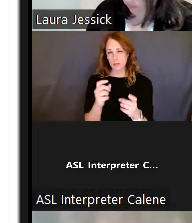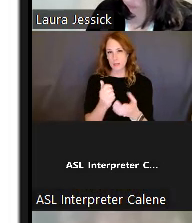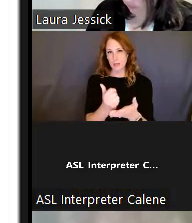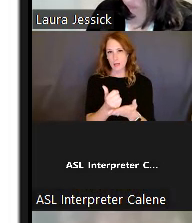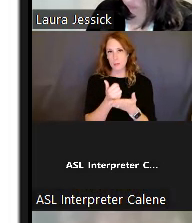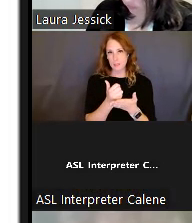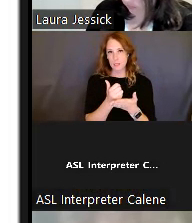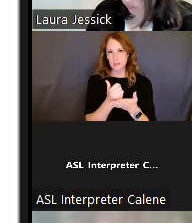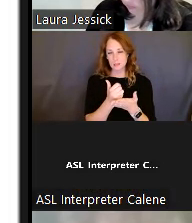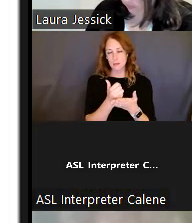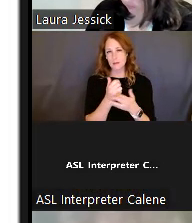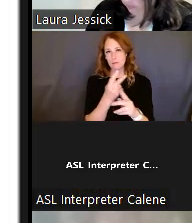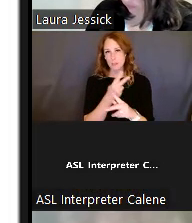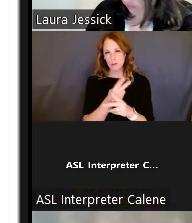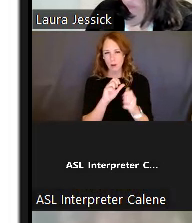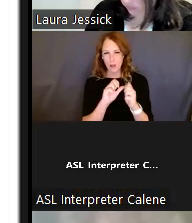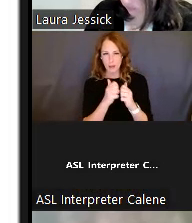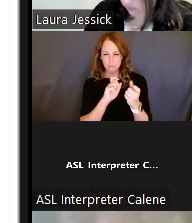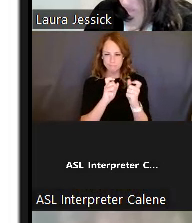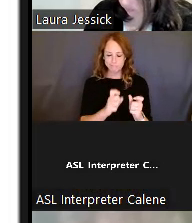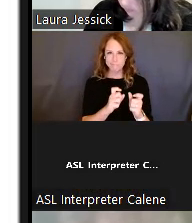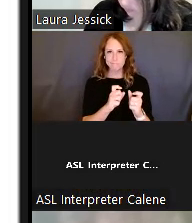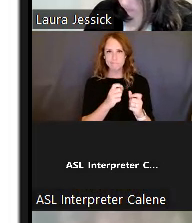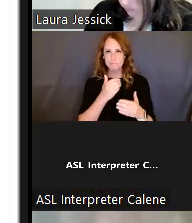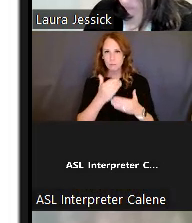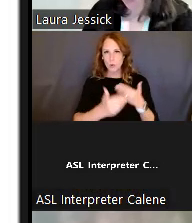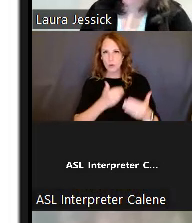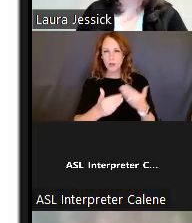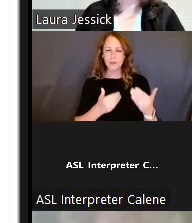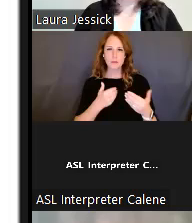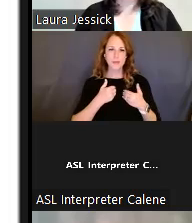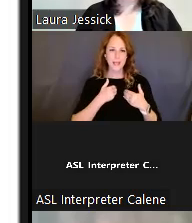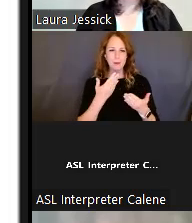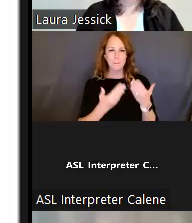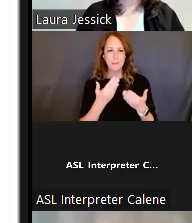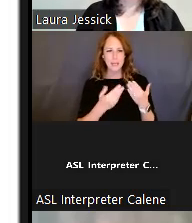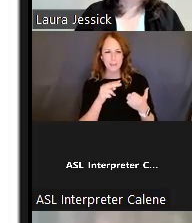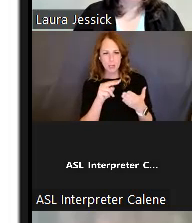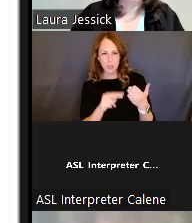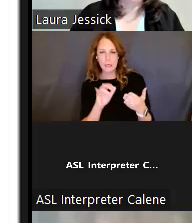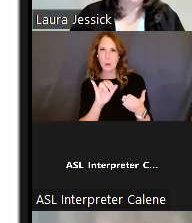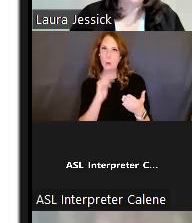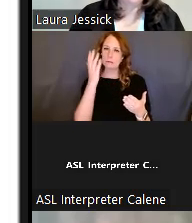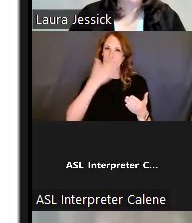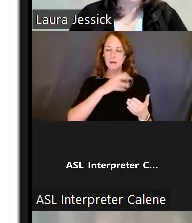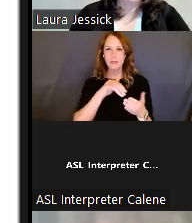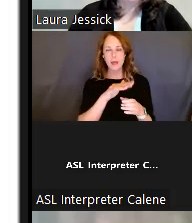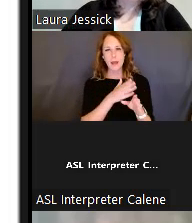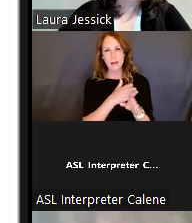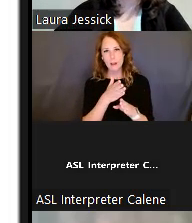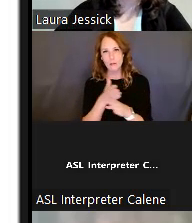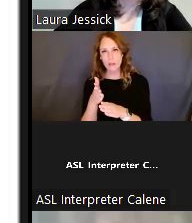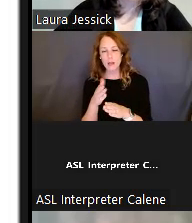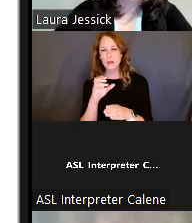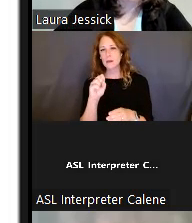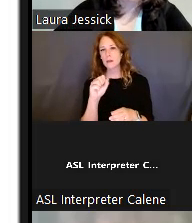making any future changes to any protocols we have, highlight the areas that maybe we've overlooked. The SAKI survey is